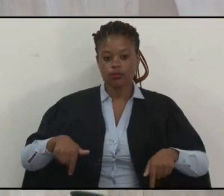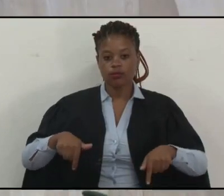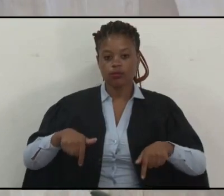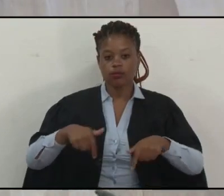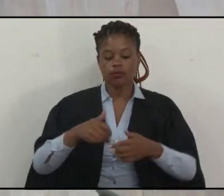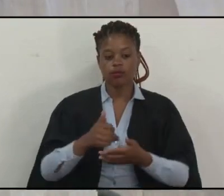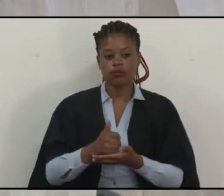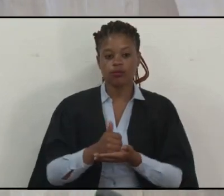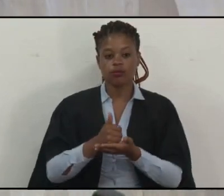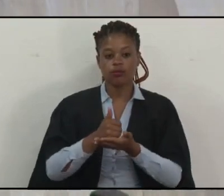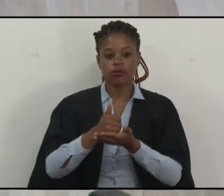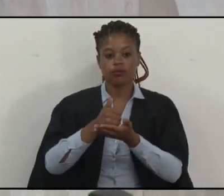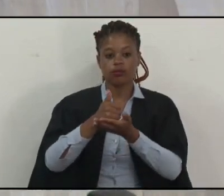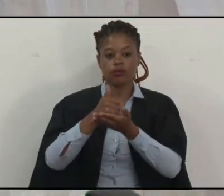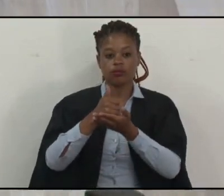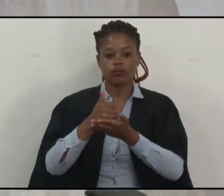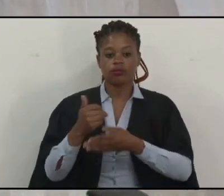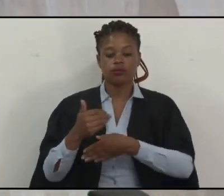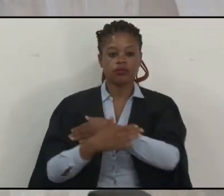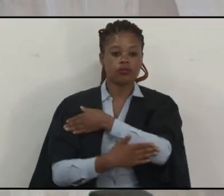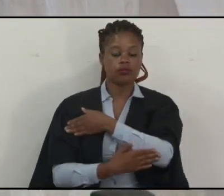usiburuke u,